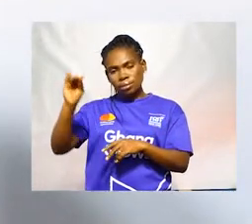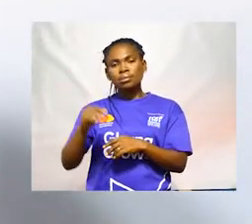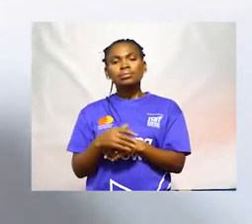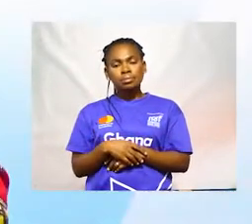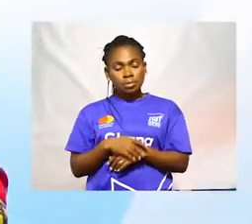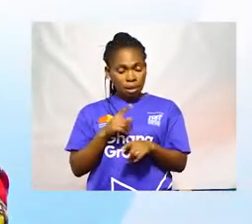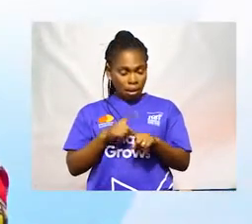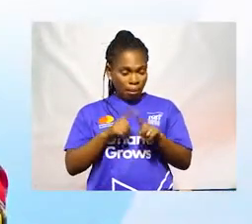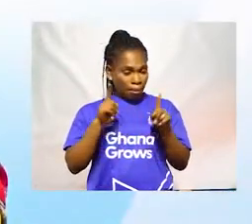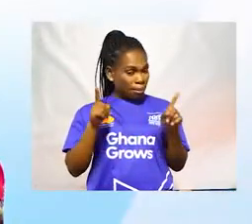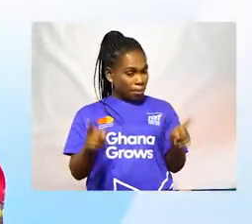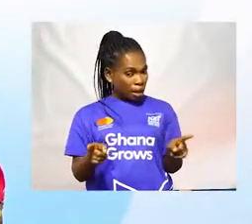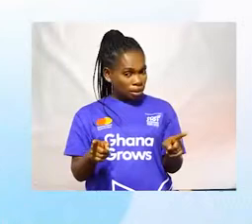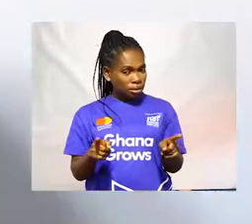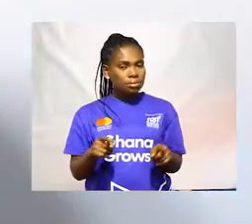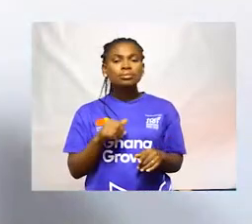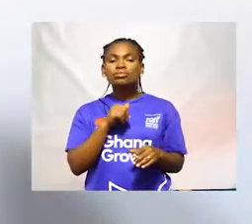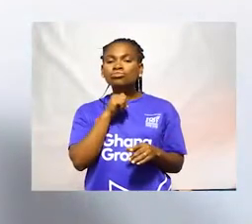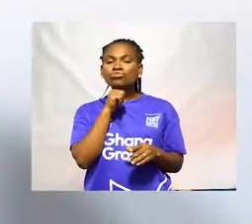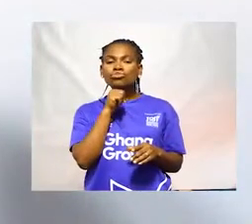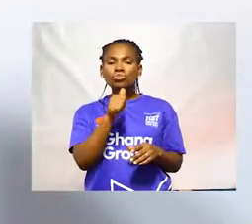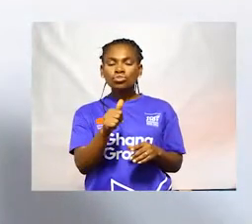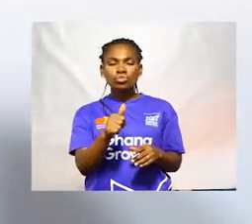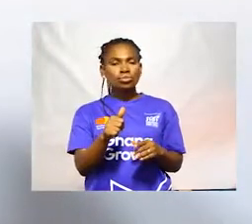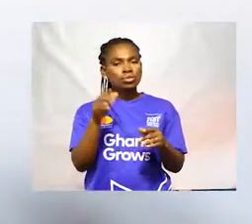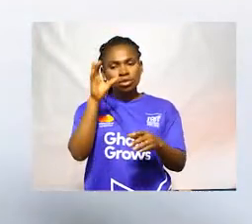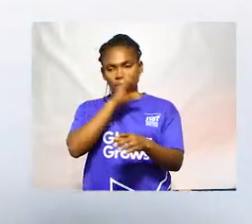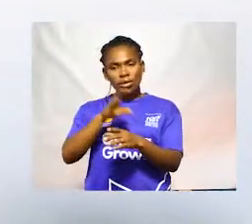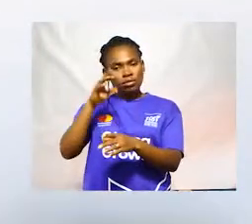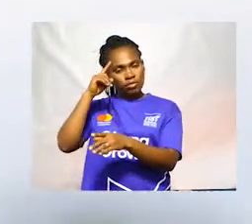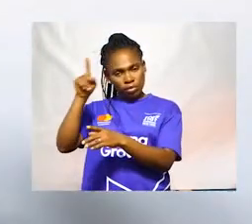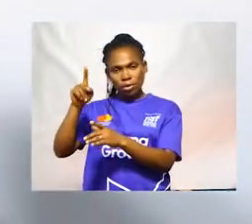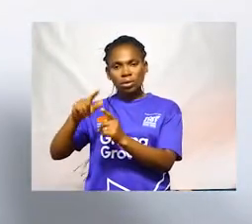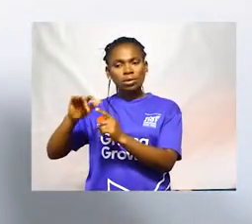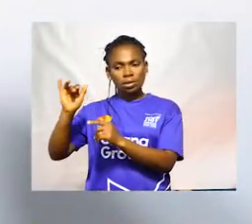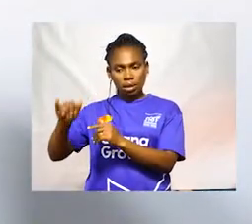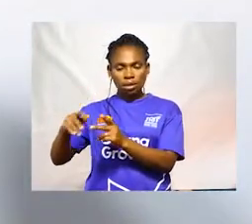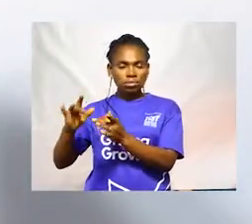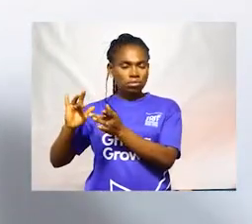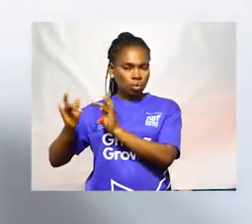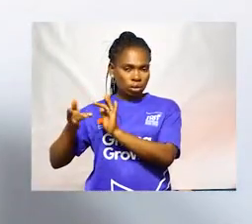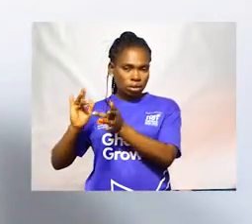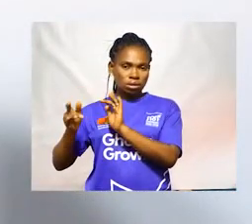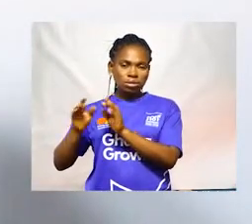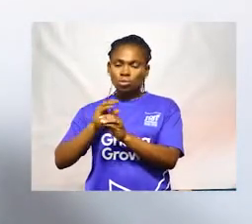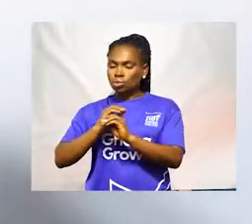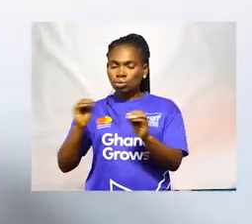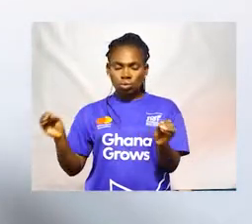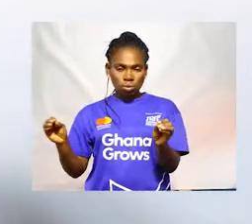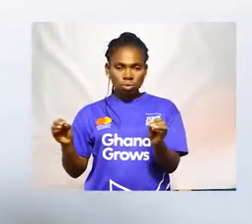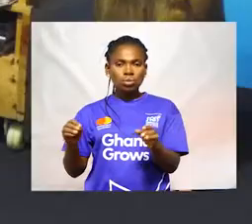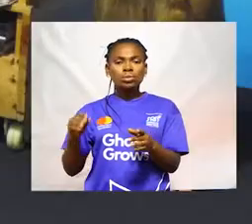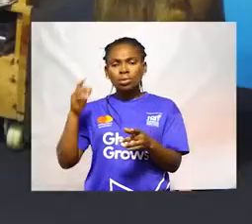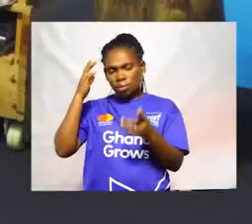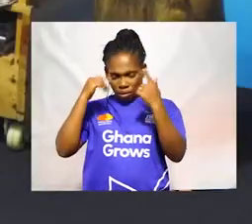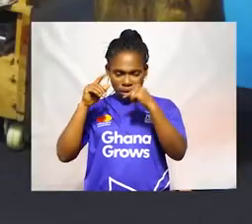want to but I did not. I did not set up looking for any connection. So I can't say